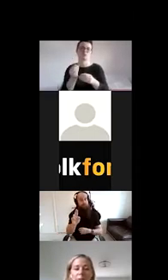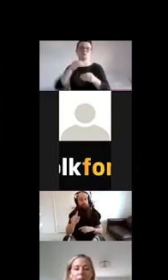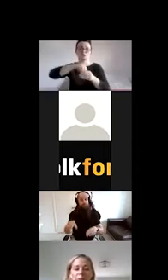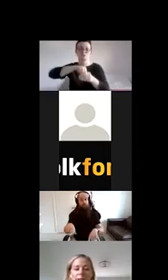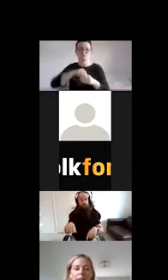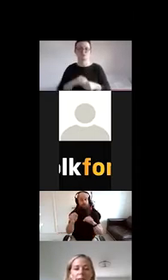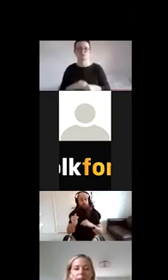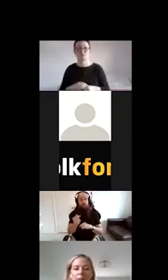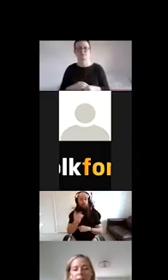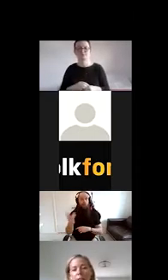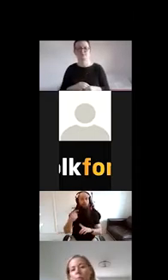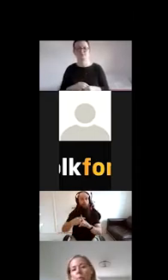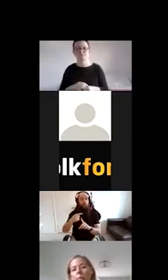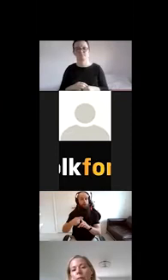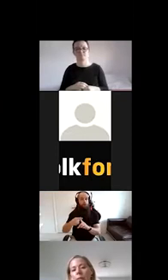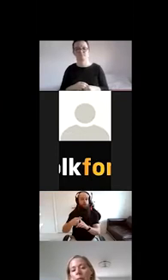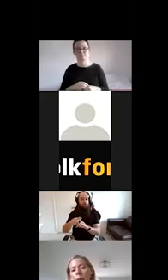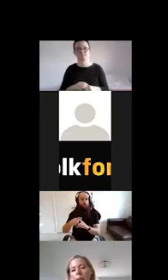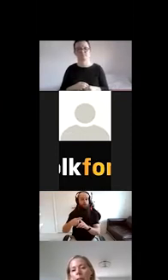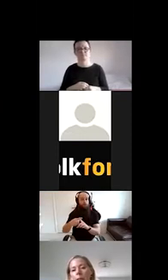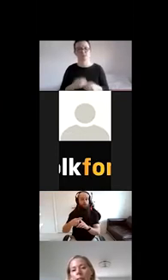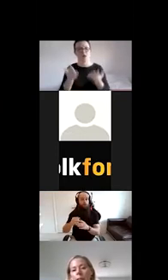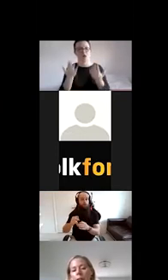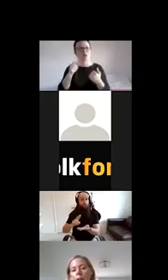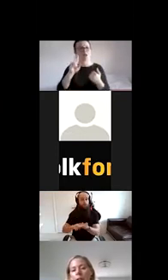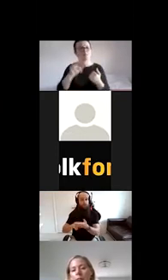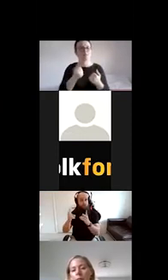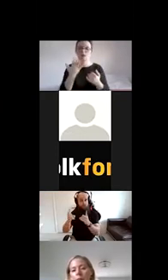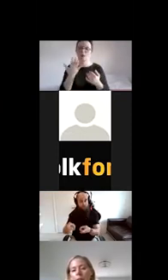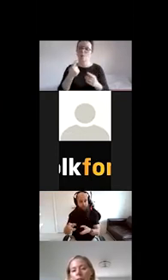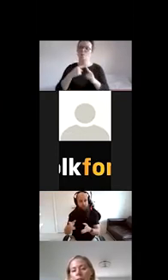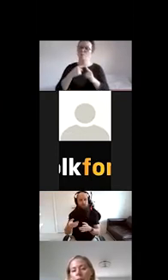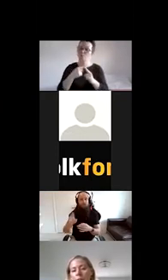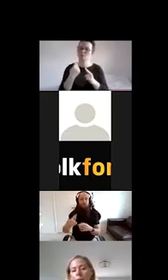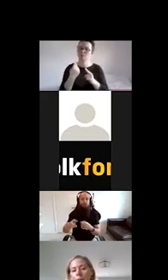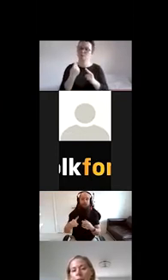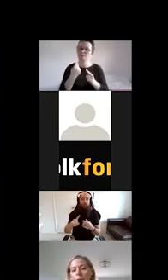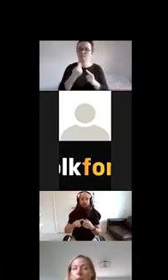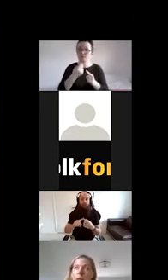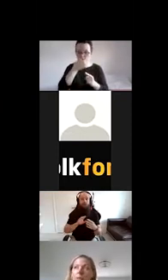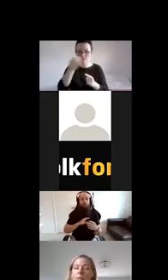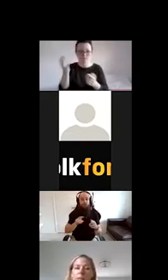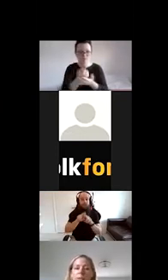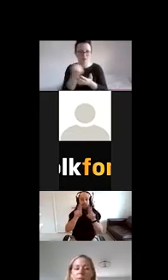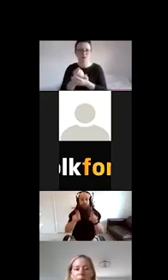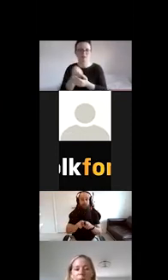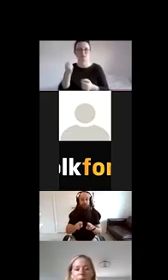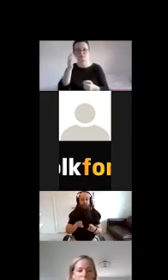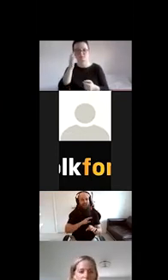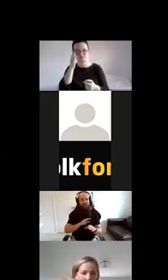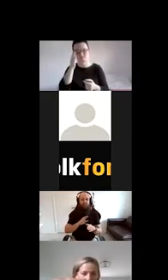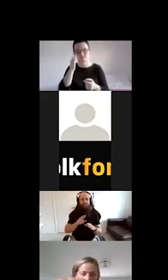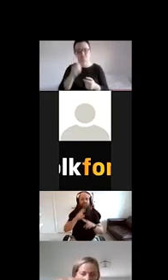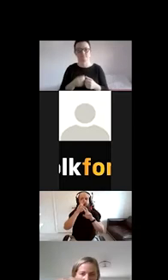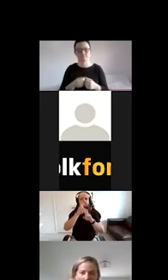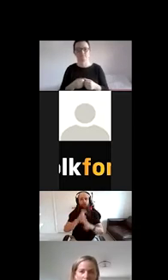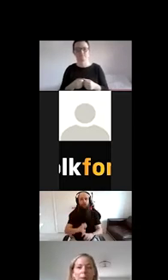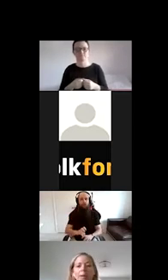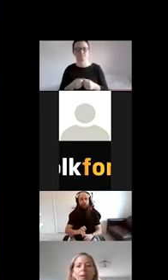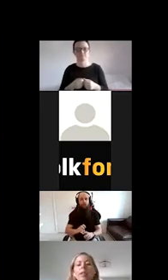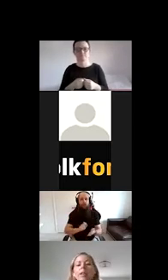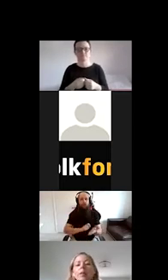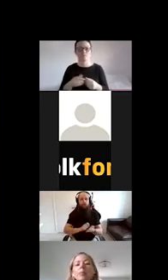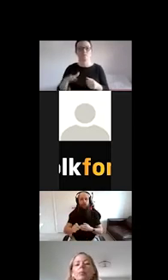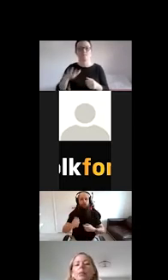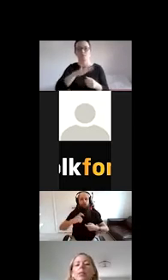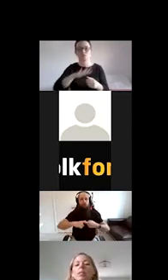positive findings, for example, in the way that we found an international or a research paper on the